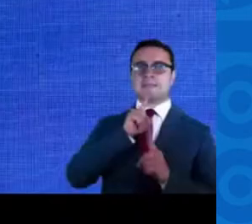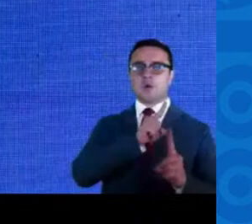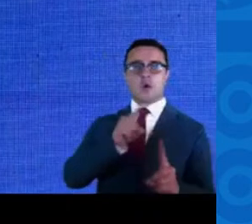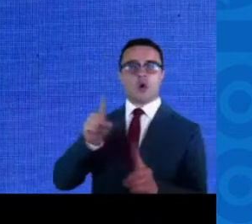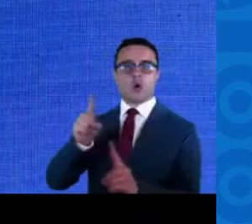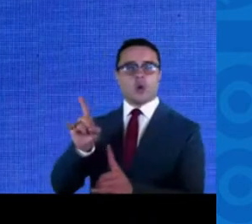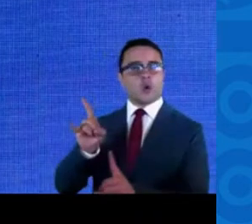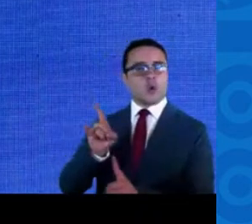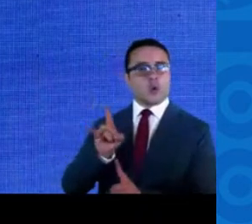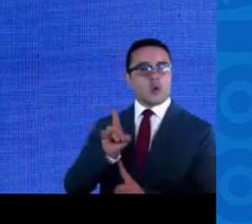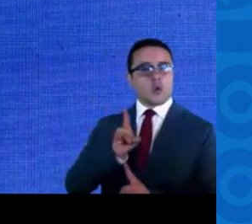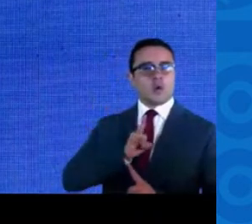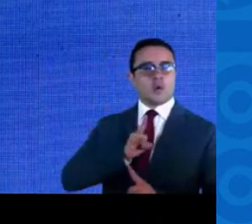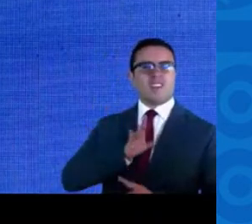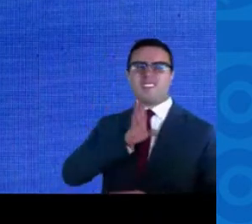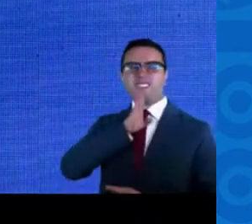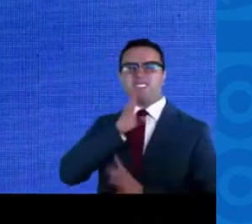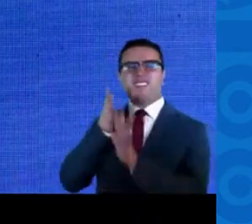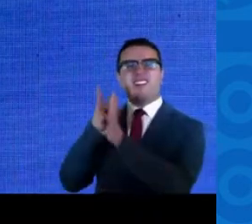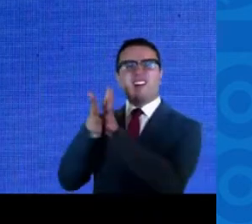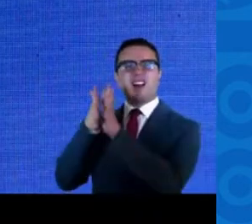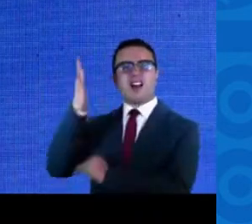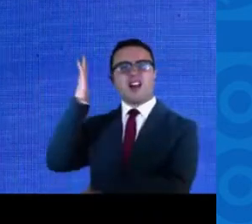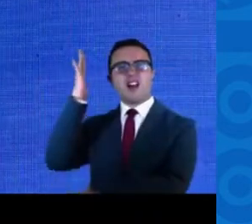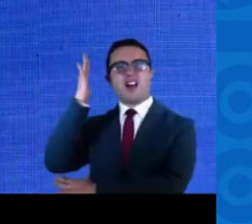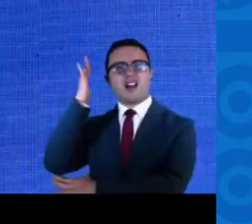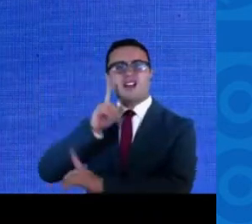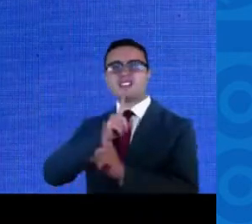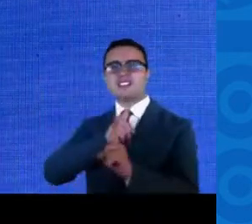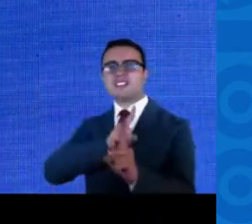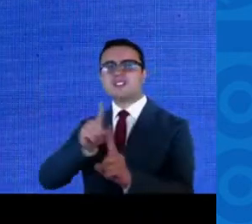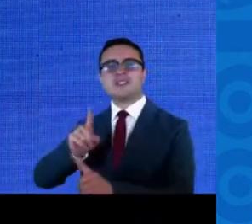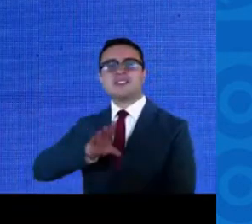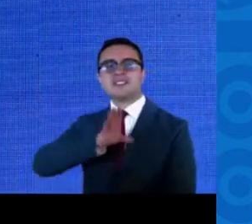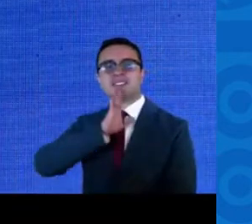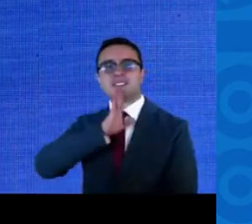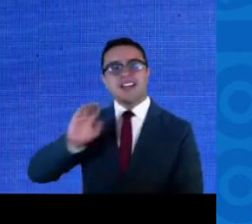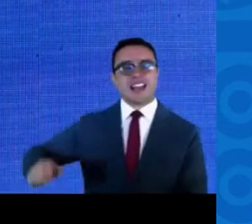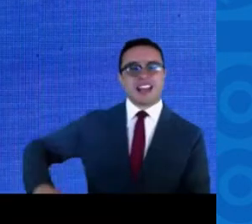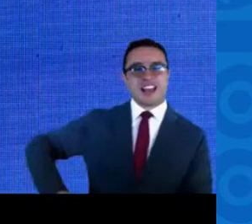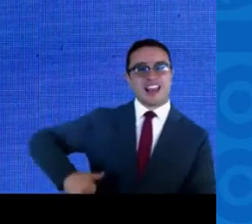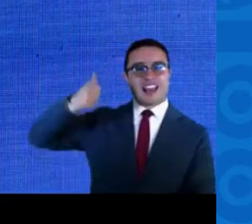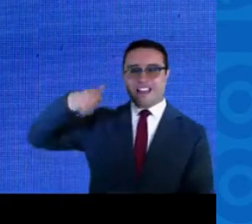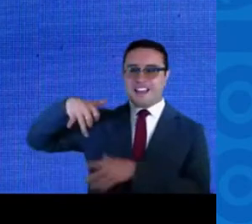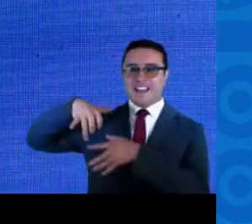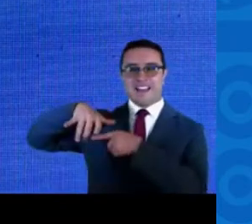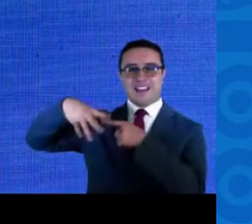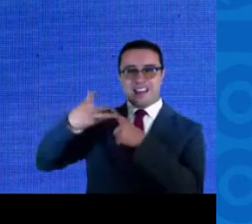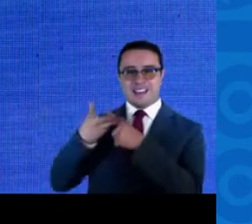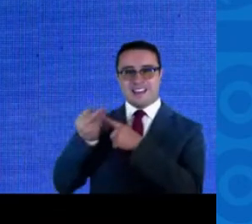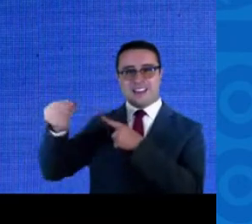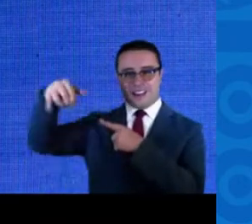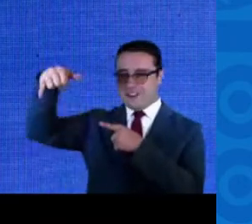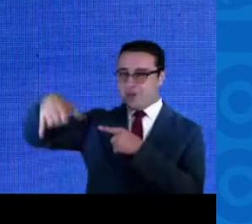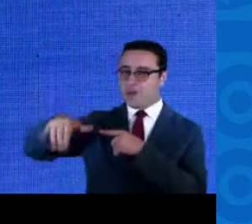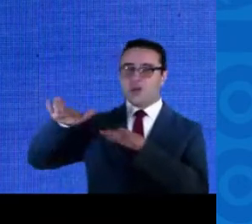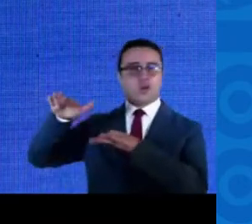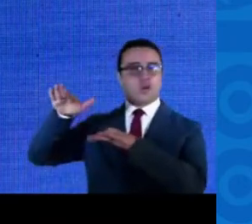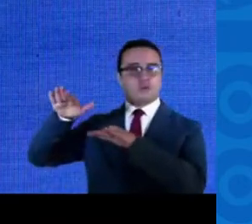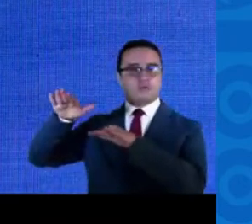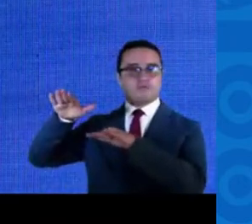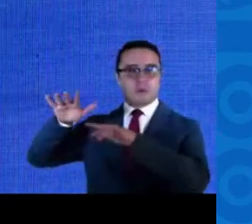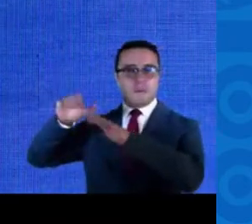A few very inspiring words come to my mind from a speech given by the executive director of the World Food